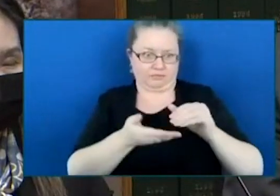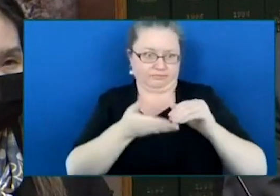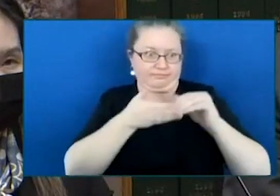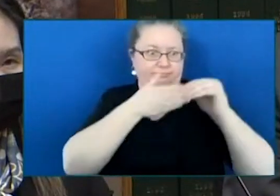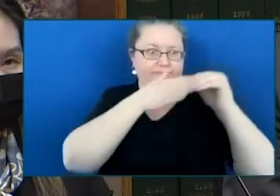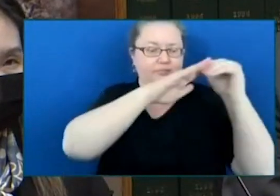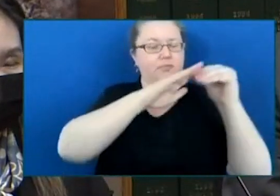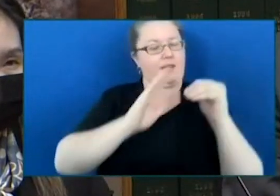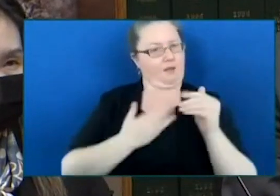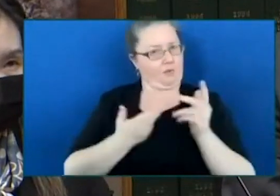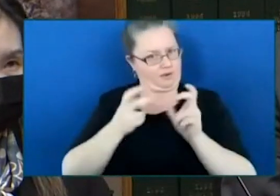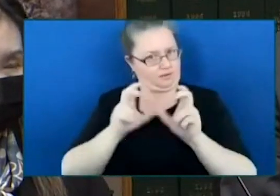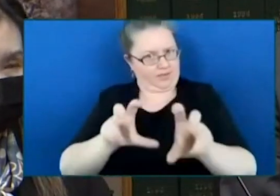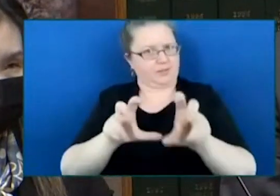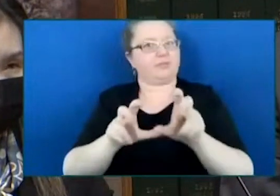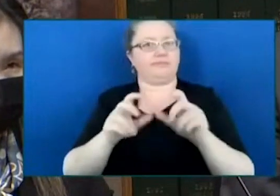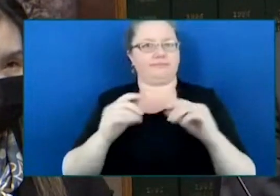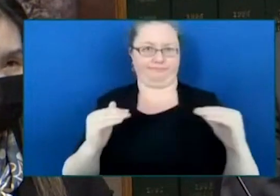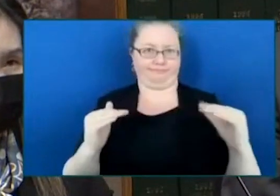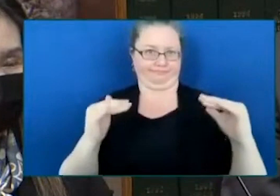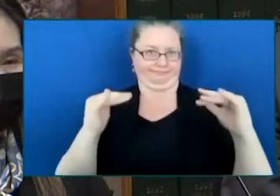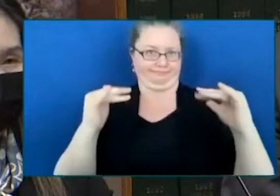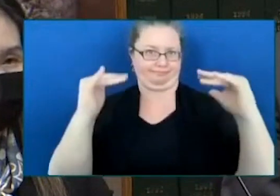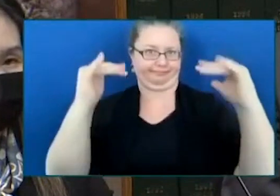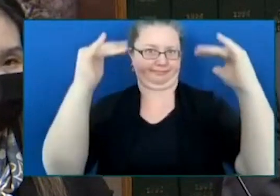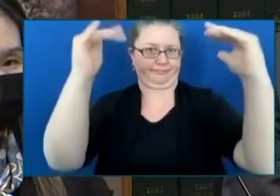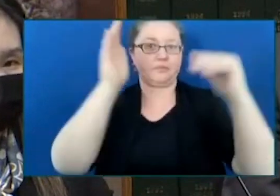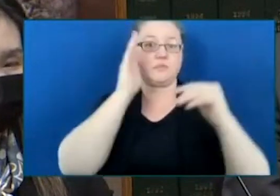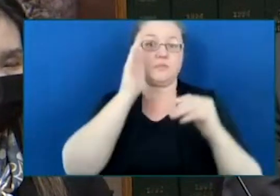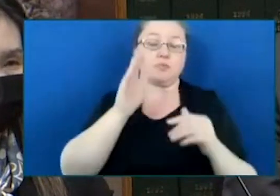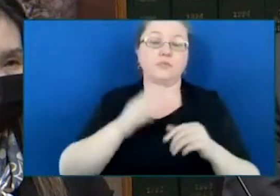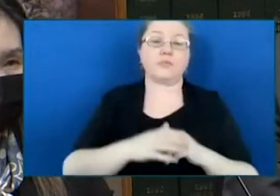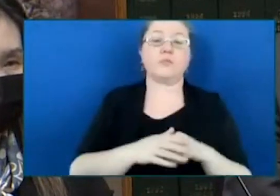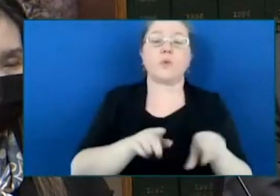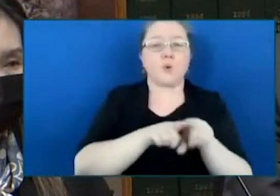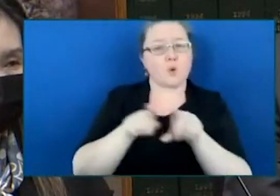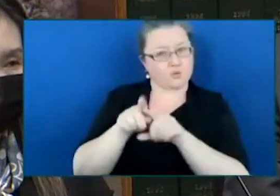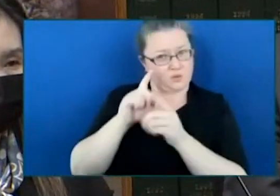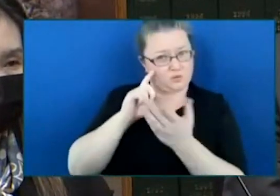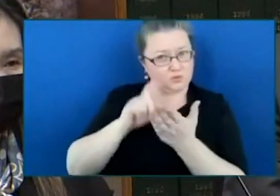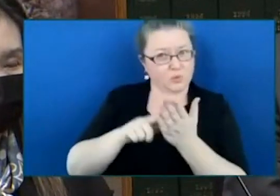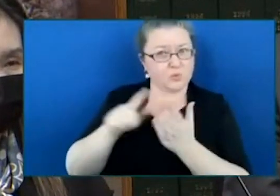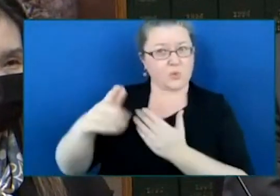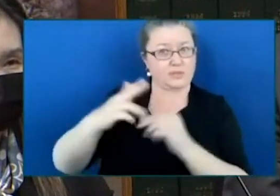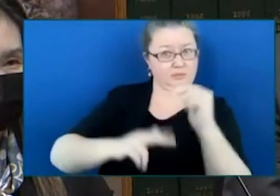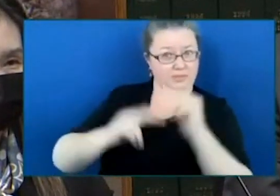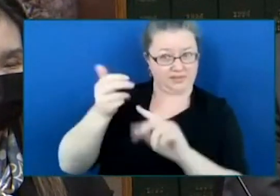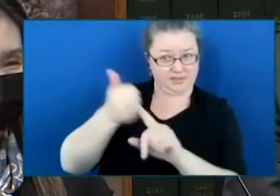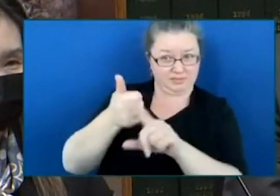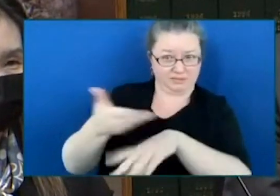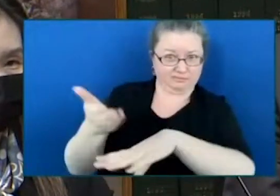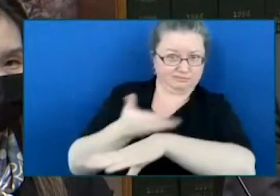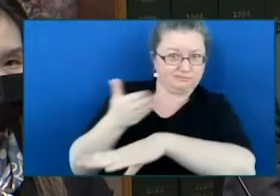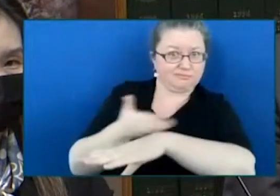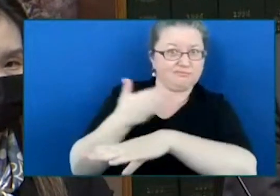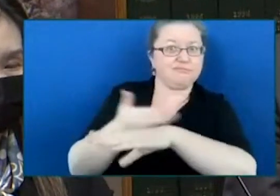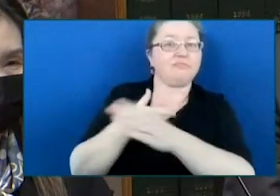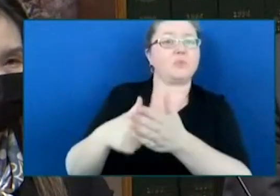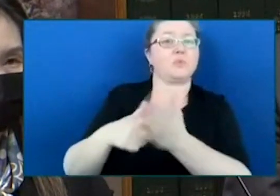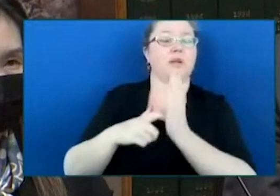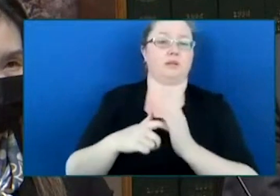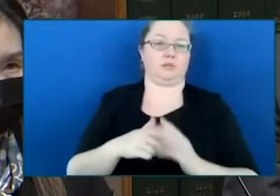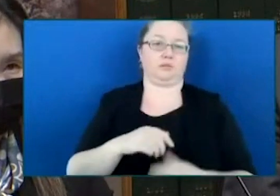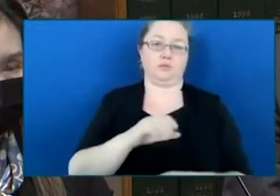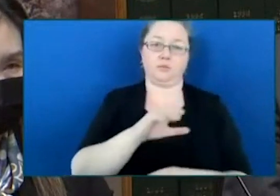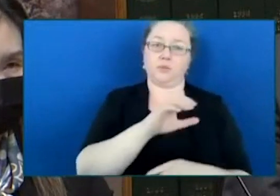on state-of-the-art classrooms around the province. This past year, 20 new or improved schools opened in communities like Courtenay, Smithers,